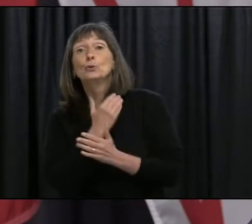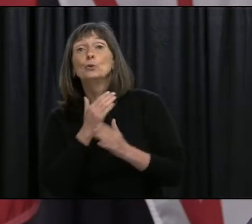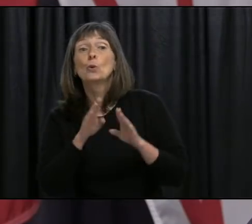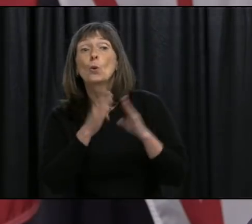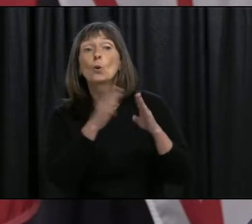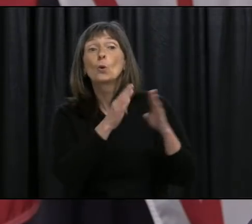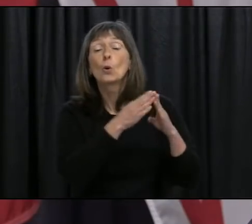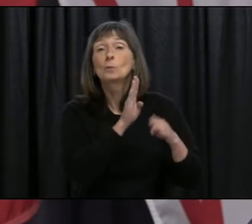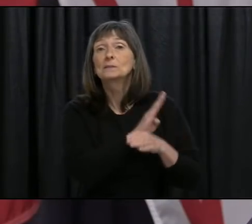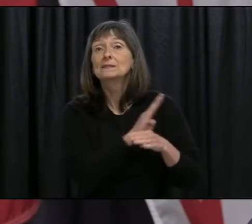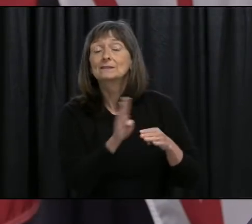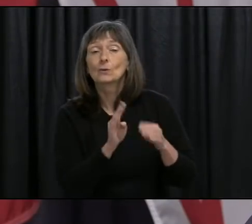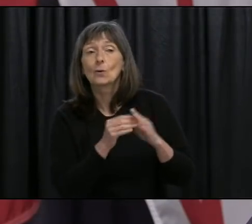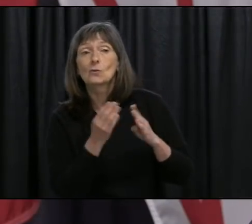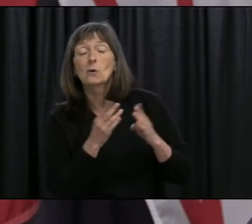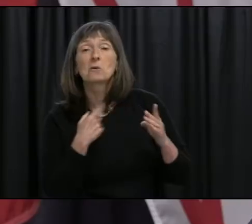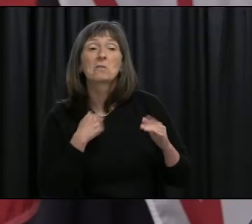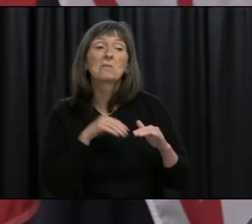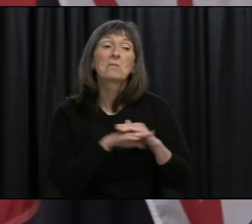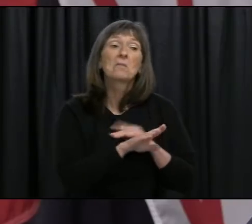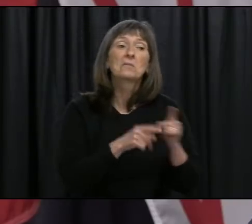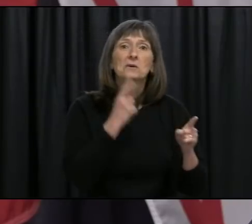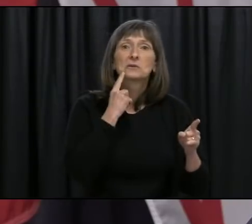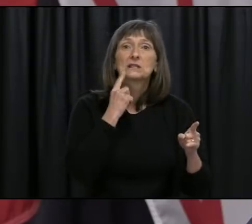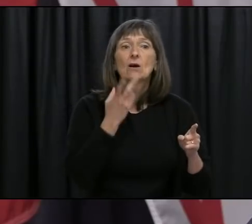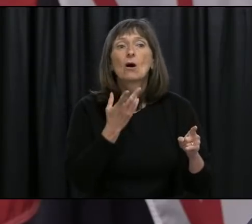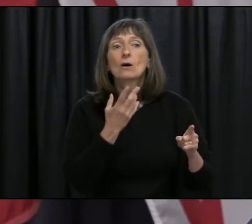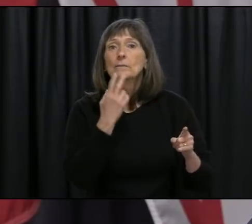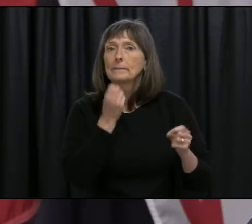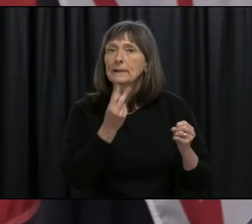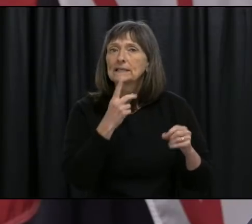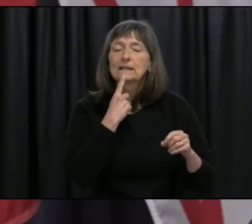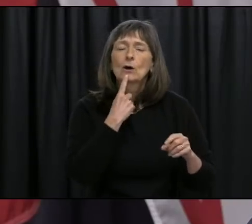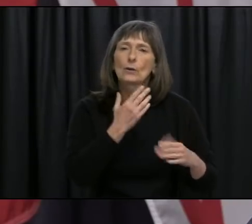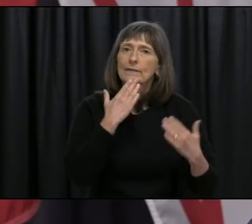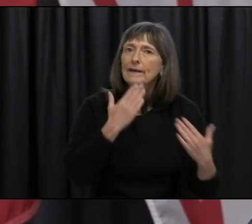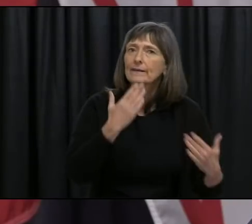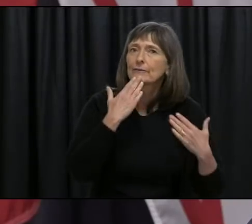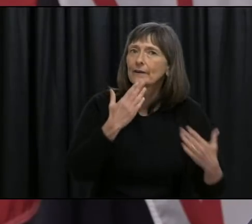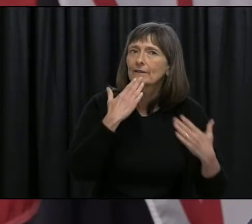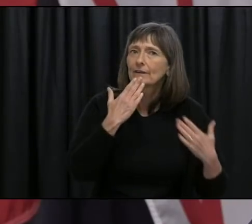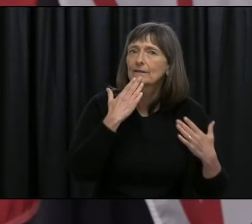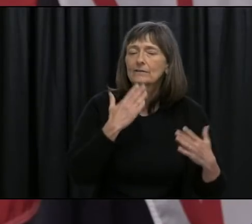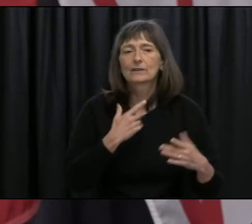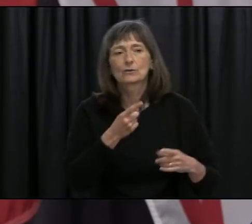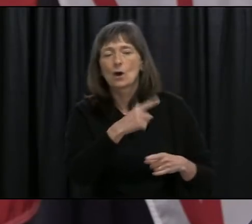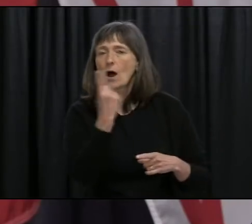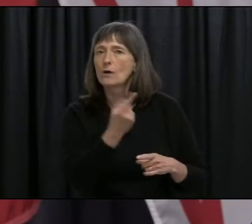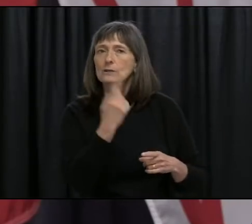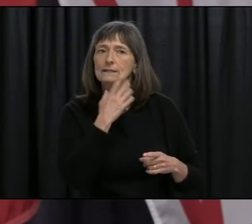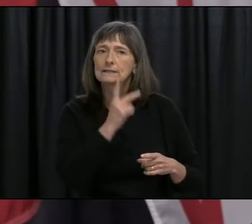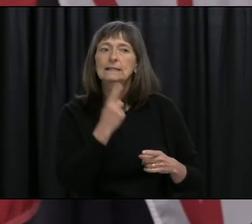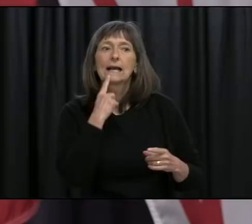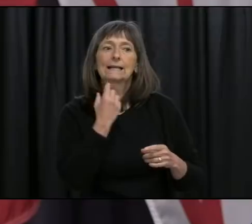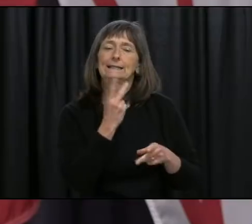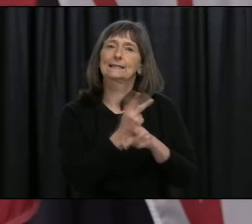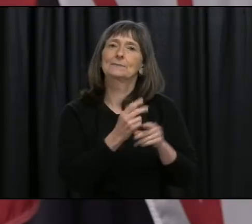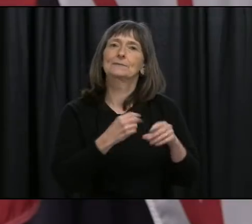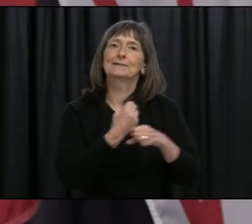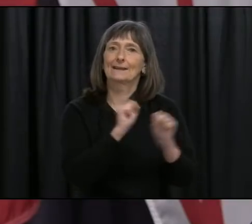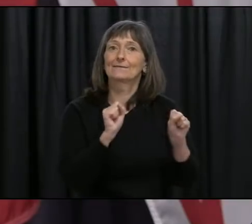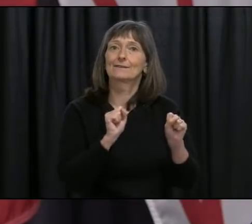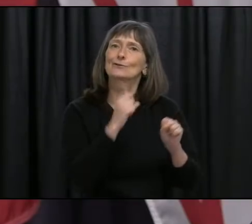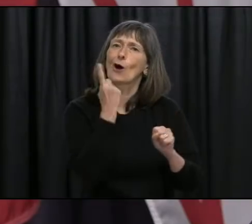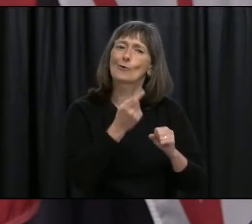one of the things that we always hear are people saying, thank you for the work that you're doing, and always stay safe. So it's thank